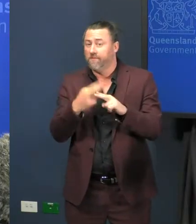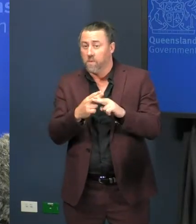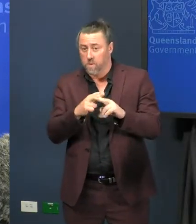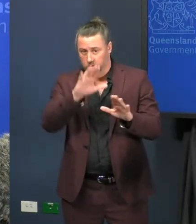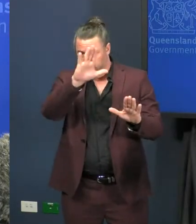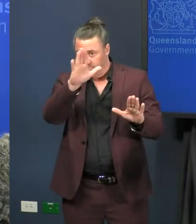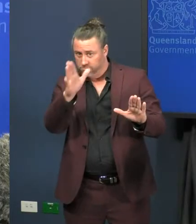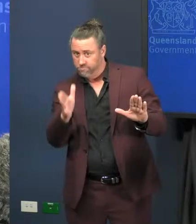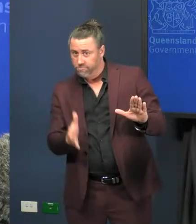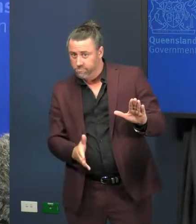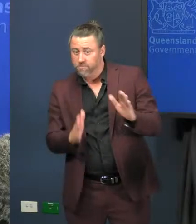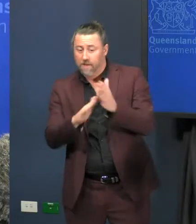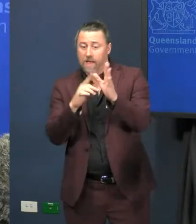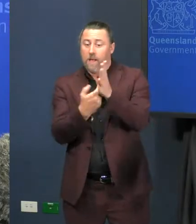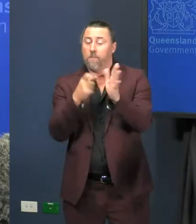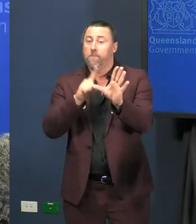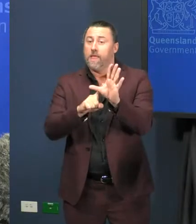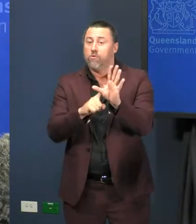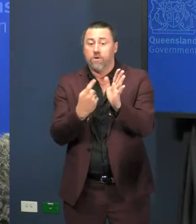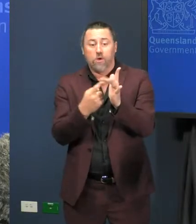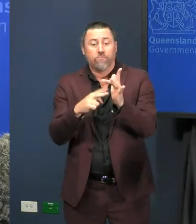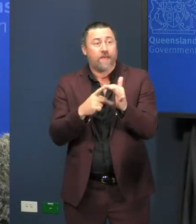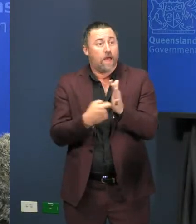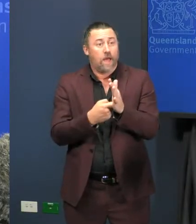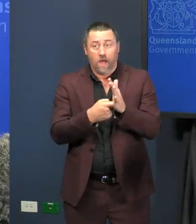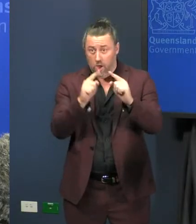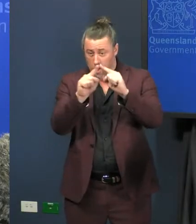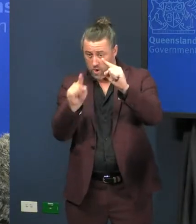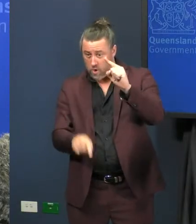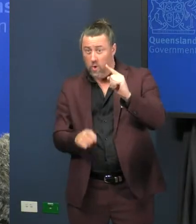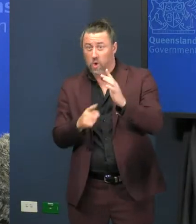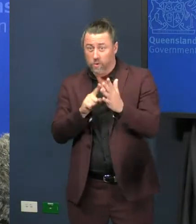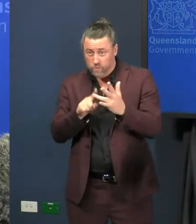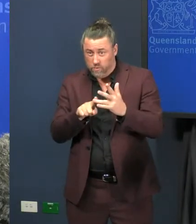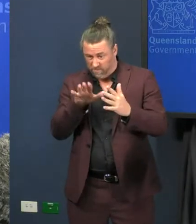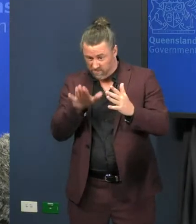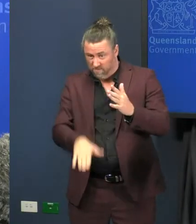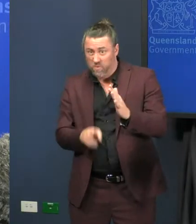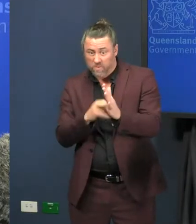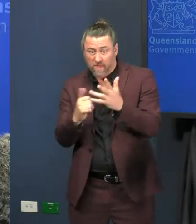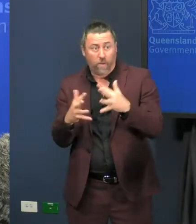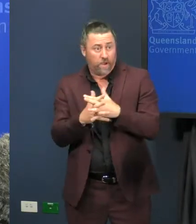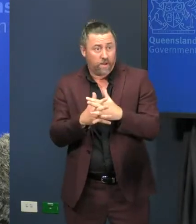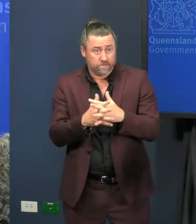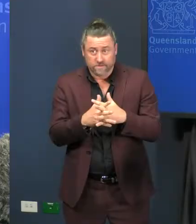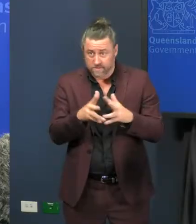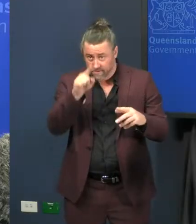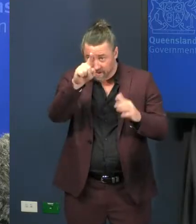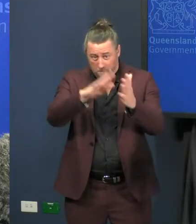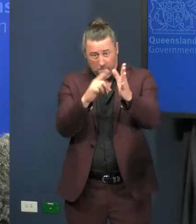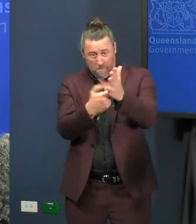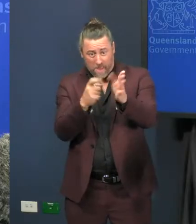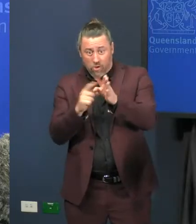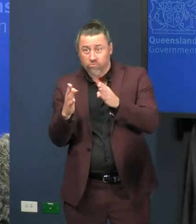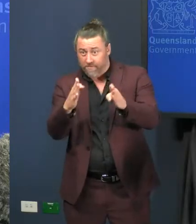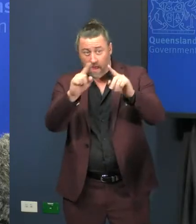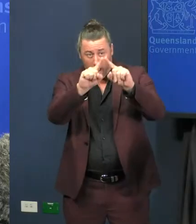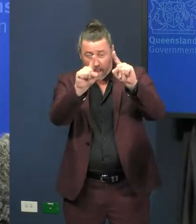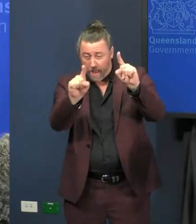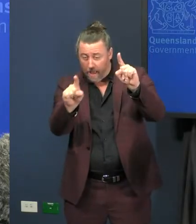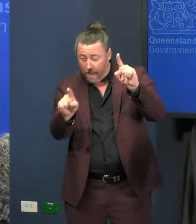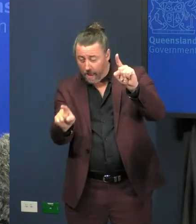areas from the Mary River right through to the border and beyond. That is a large part of the Queensland coastline, but it shows